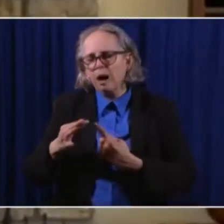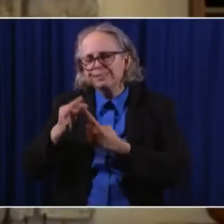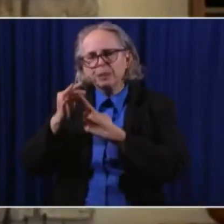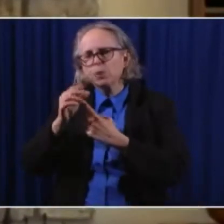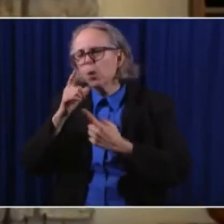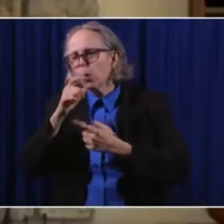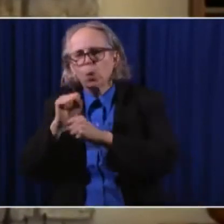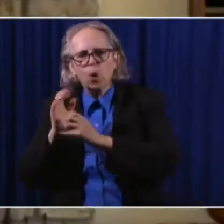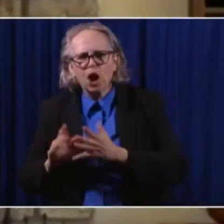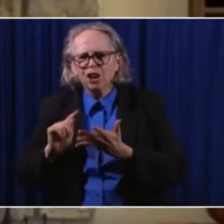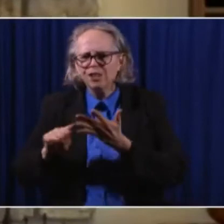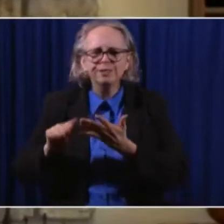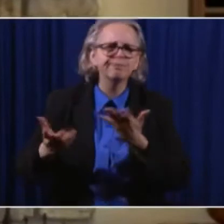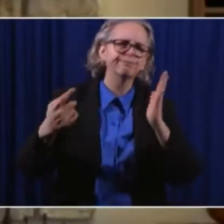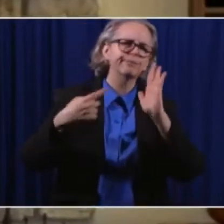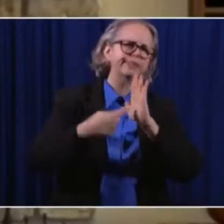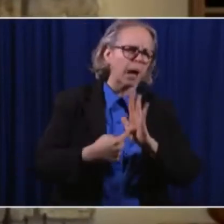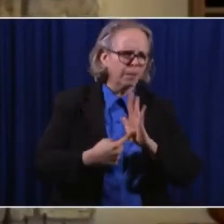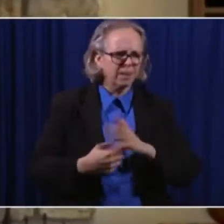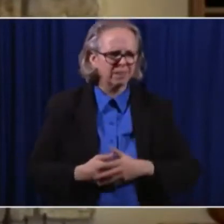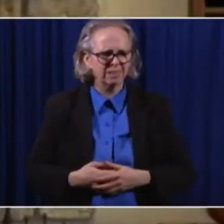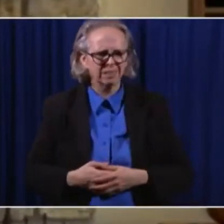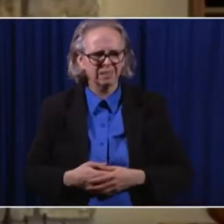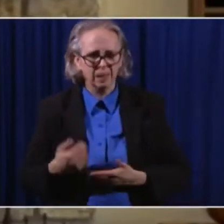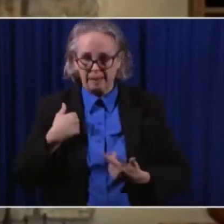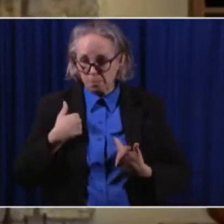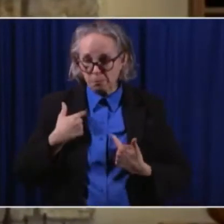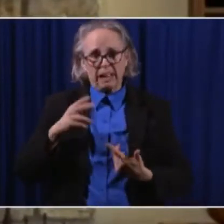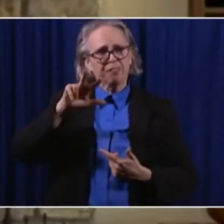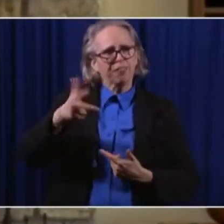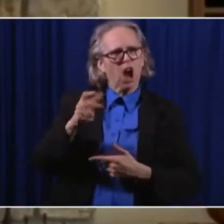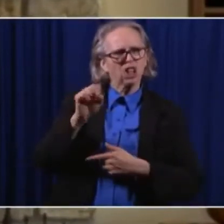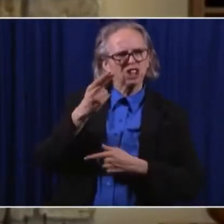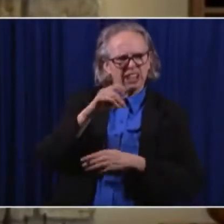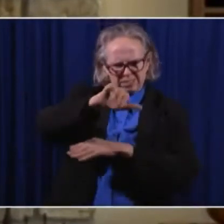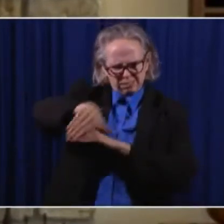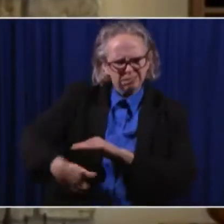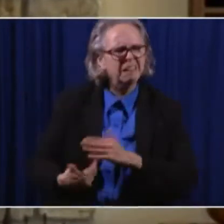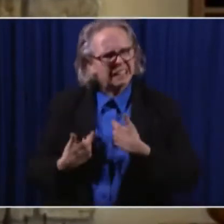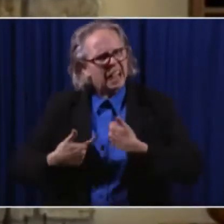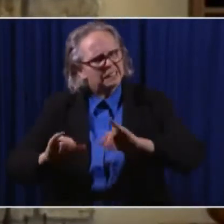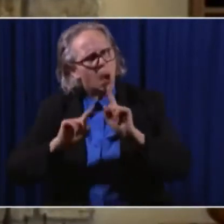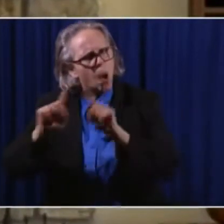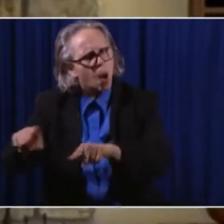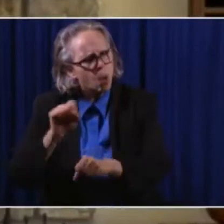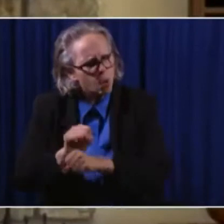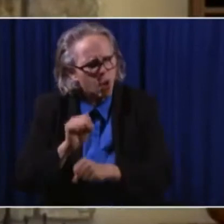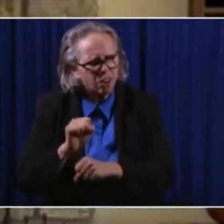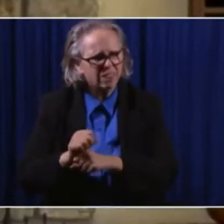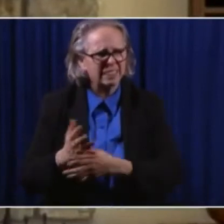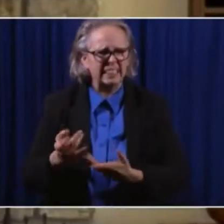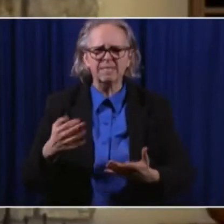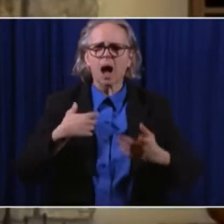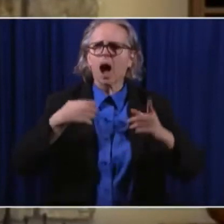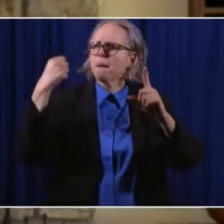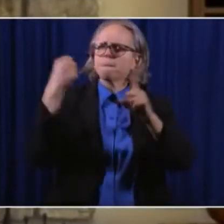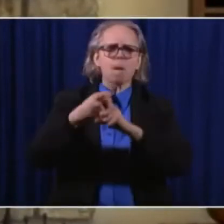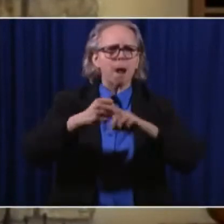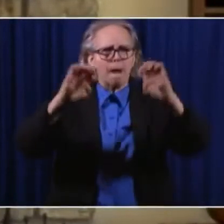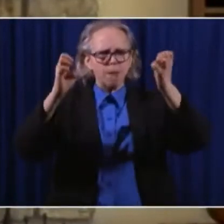to go to work during those hours or those who need to be out for any kind of emergency purpose. Curfew is not intended to stop anyone from